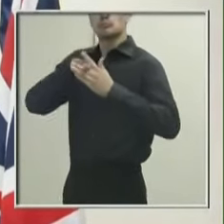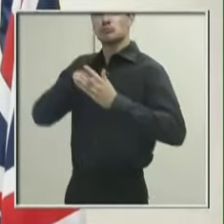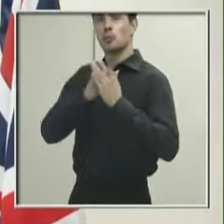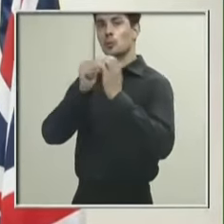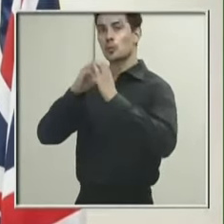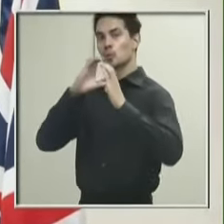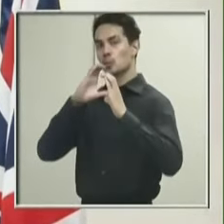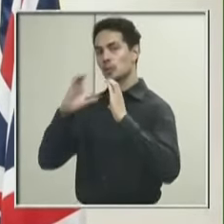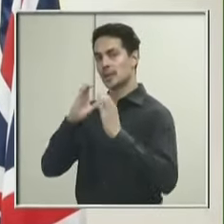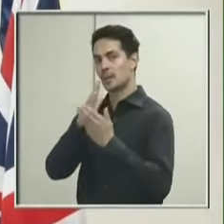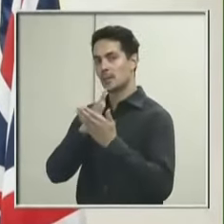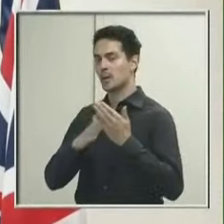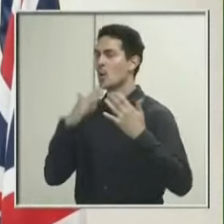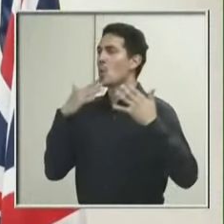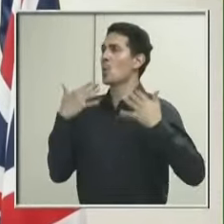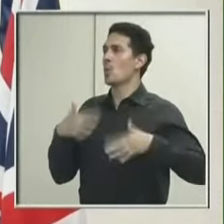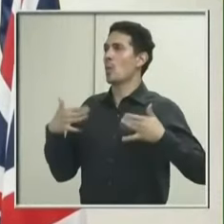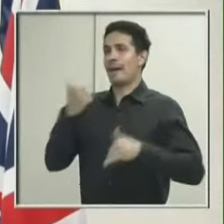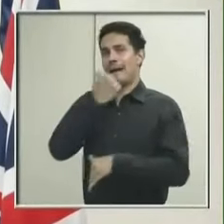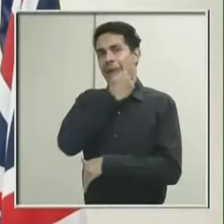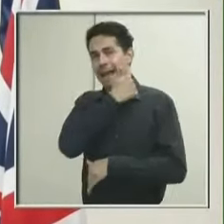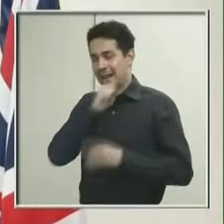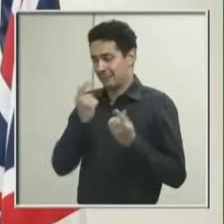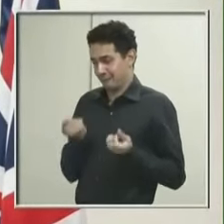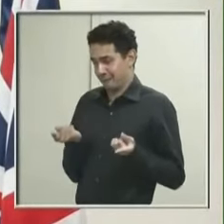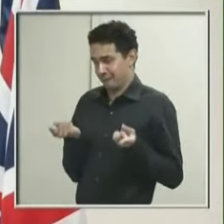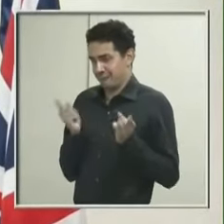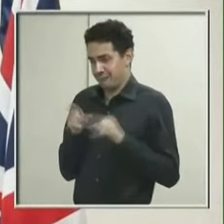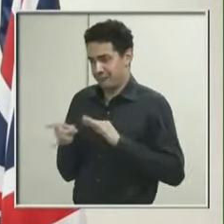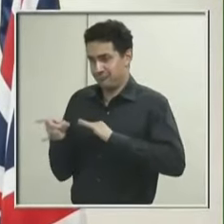tremendous challenge for any complex incident like this.